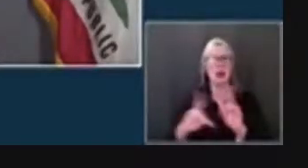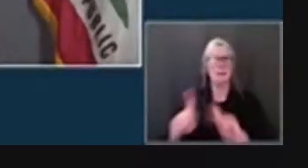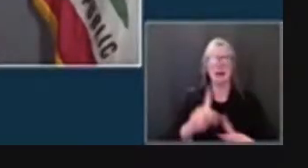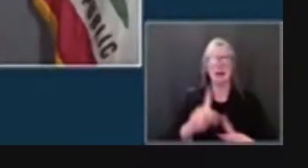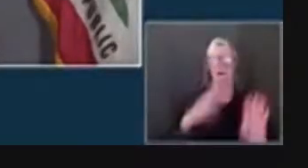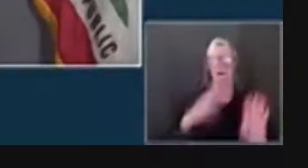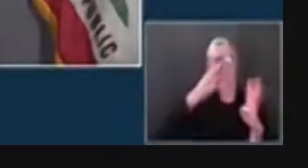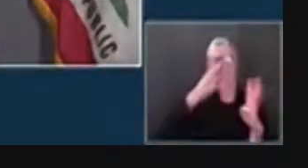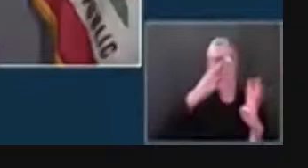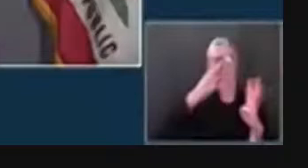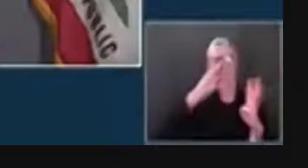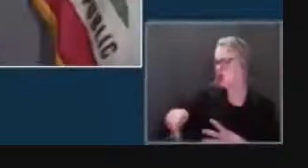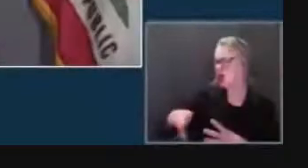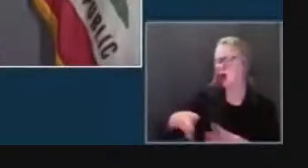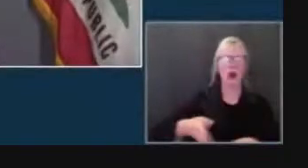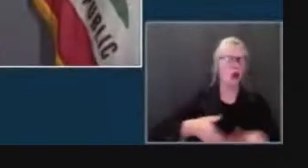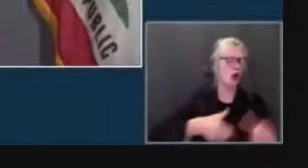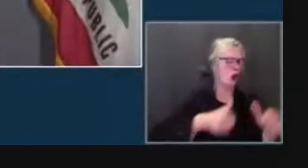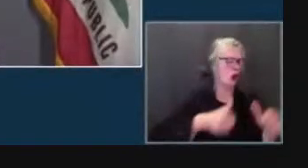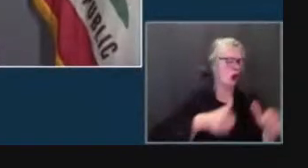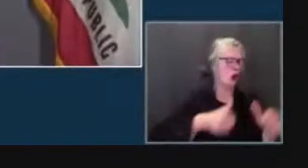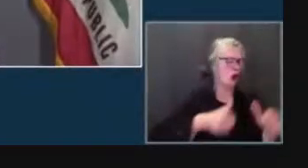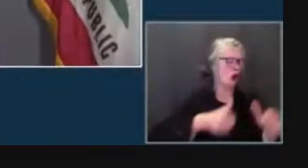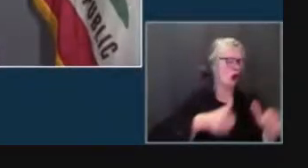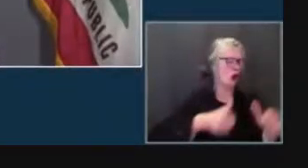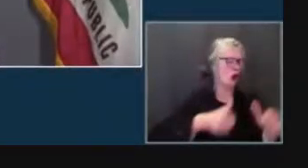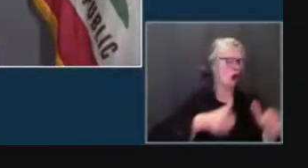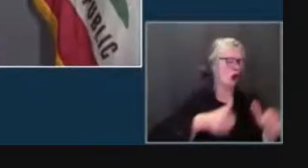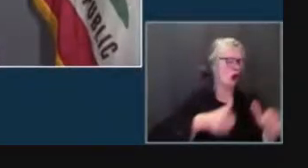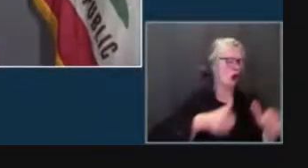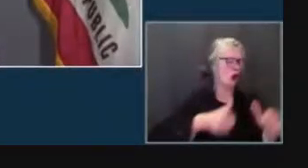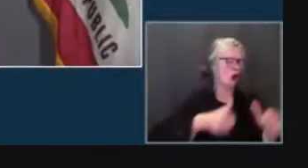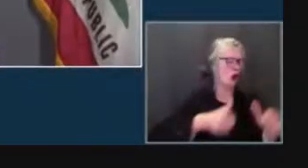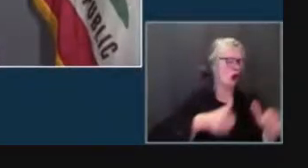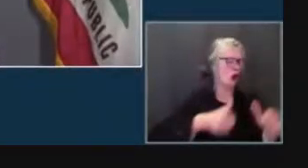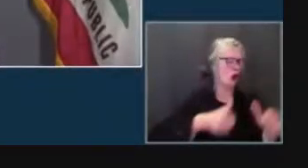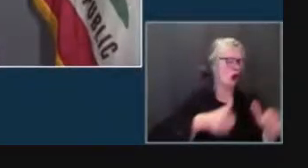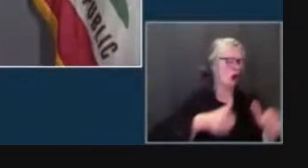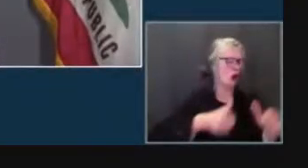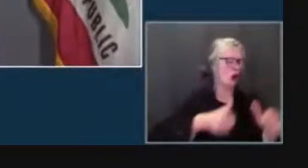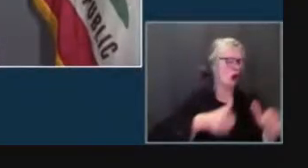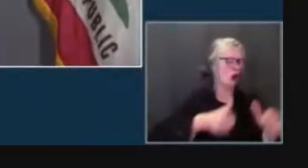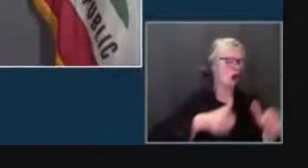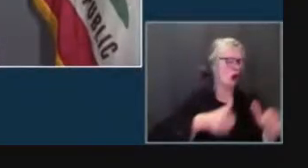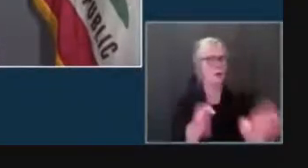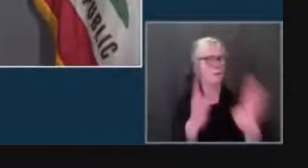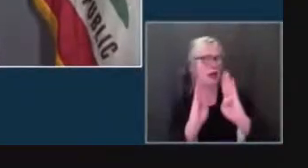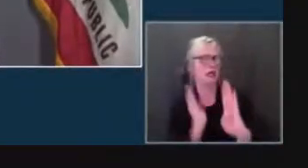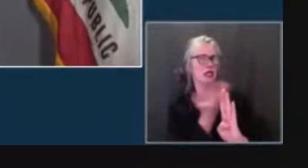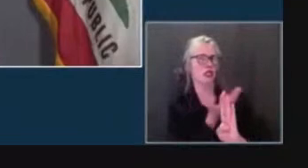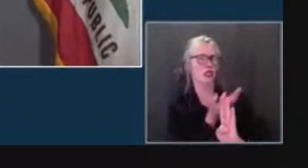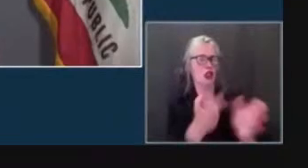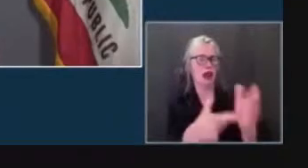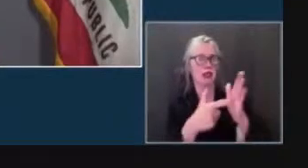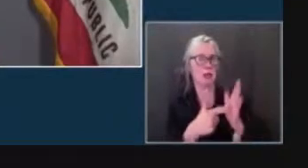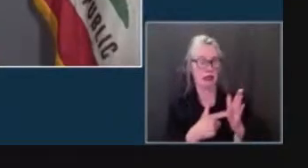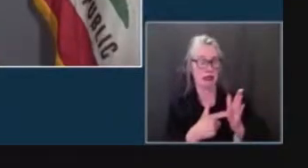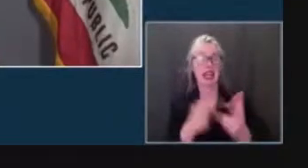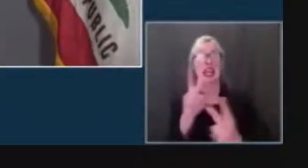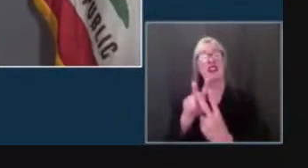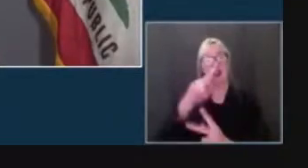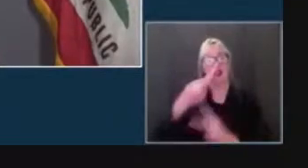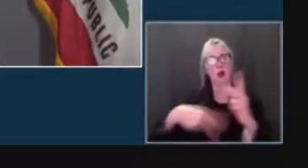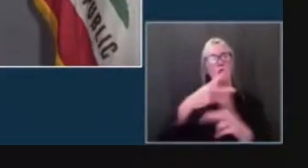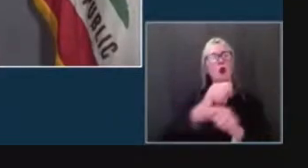voiceless. This is a movement that will demand that the earless, those who don't want to listen, finally pay attention to our just demands. Workers like Anabela and